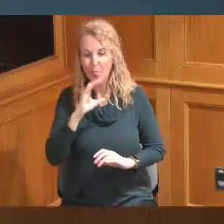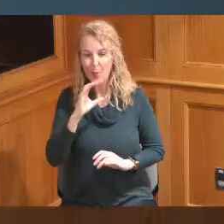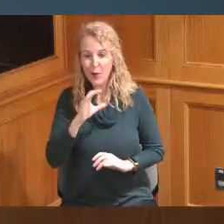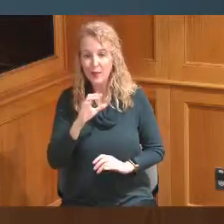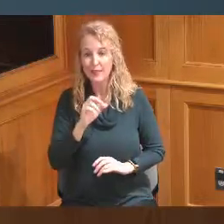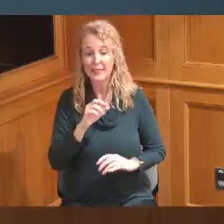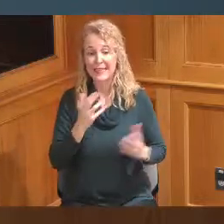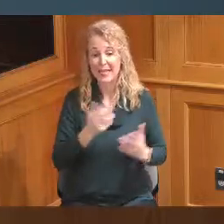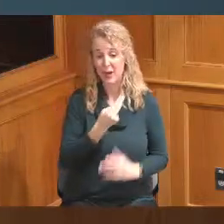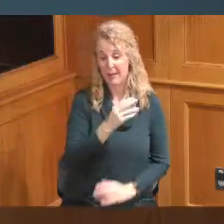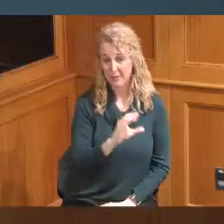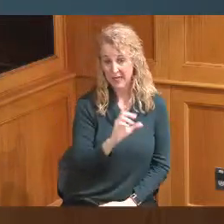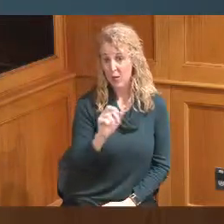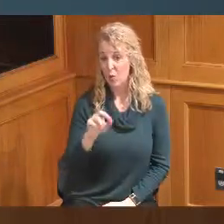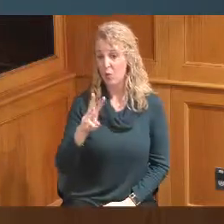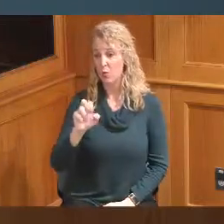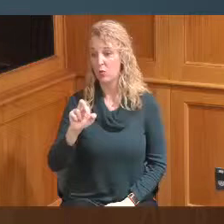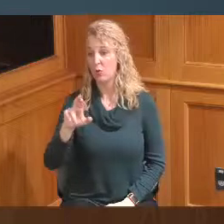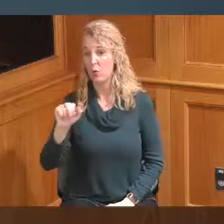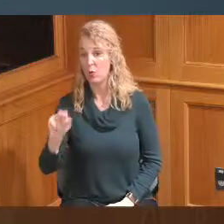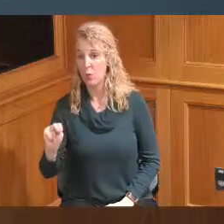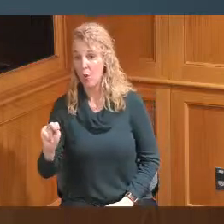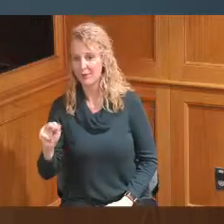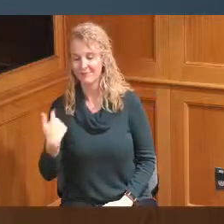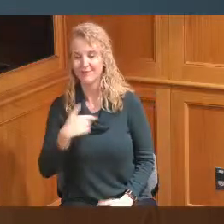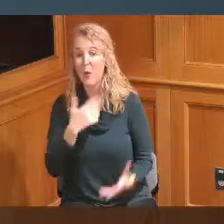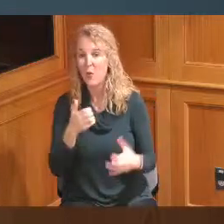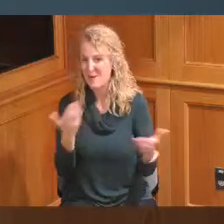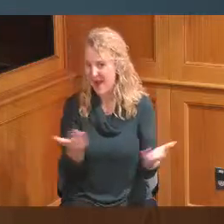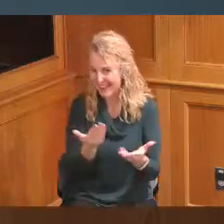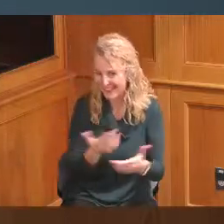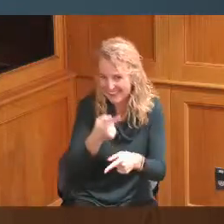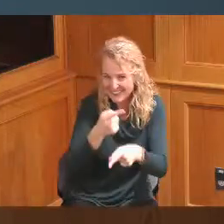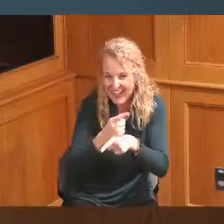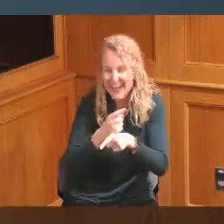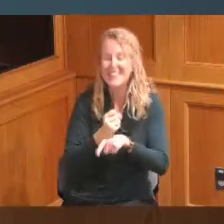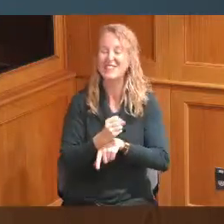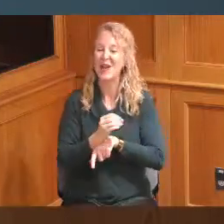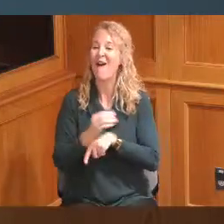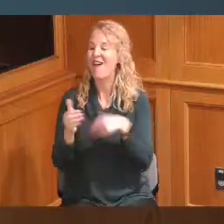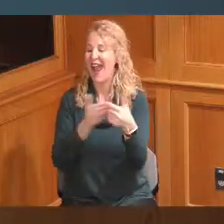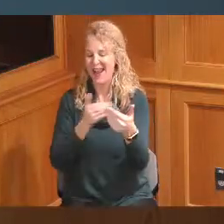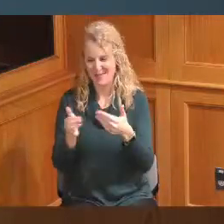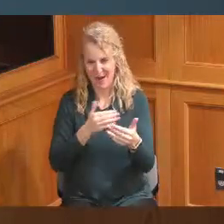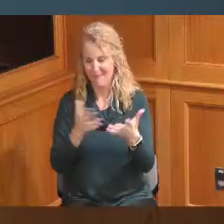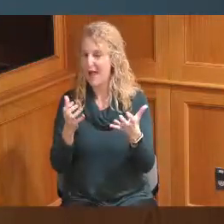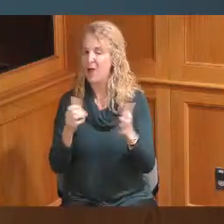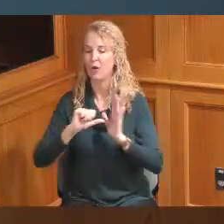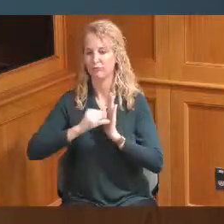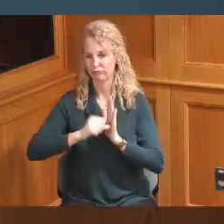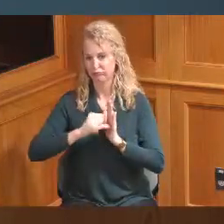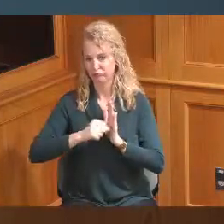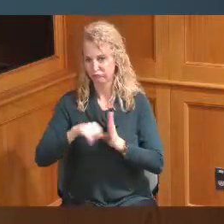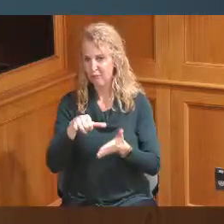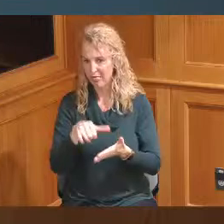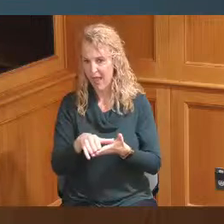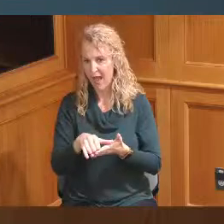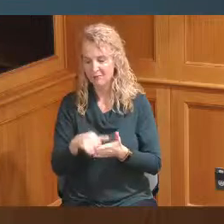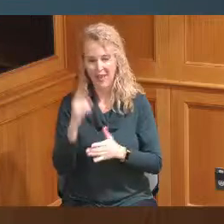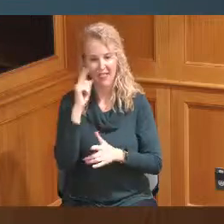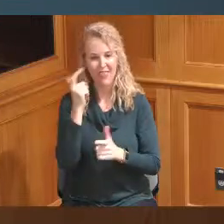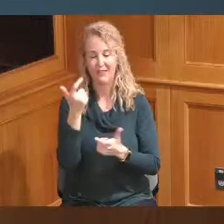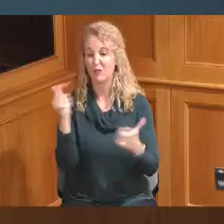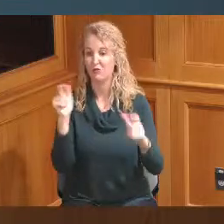or Warren County. You know we want them in Hamilton County. So anyway, just wanted to highlight that. I think that's a